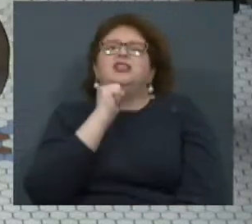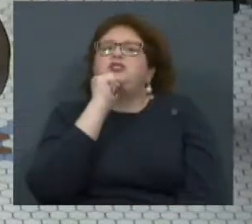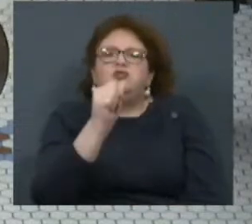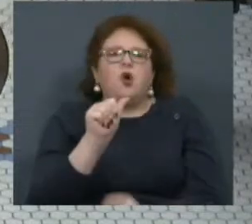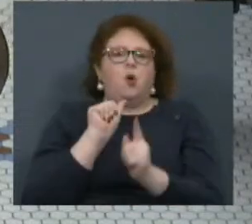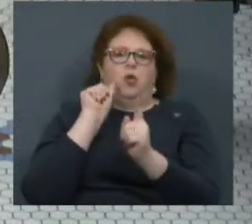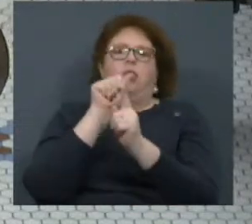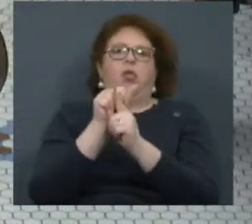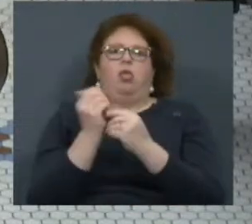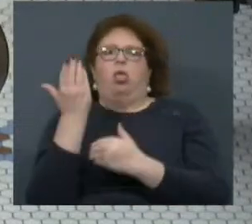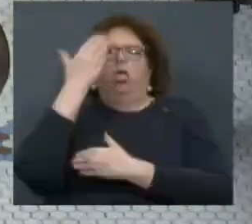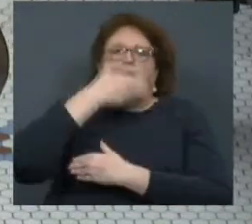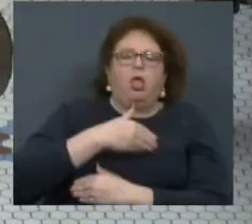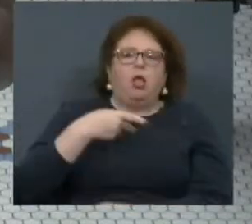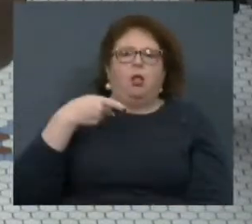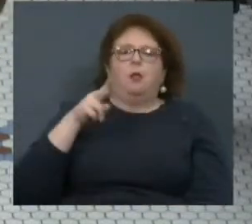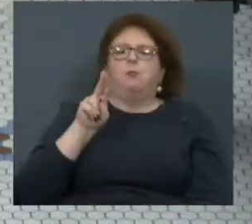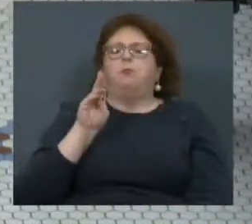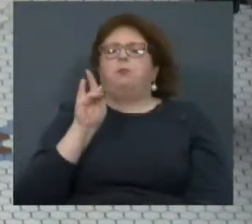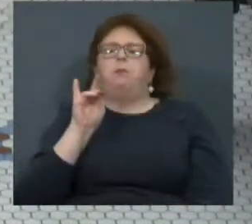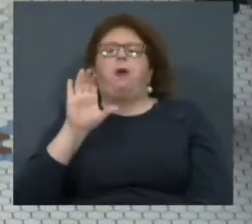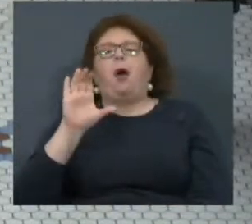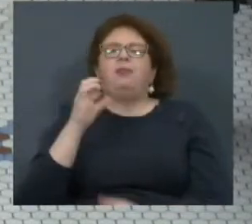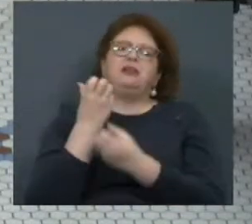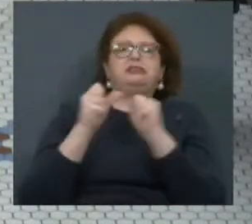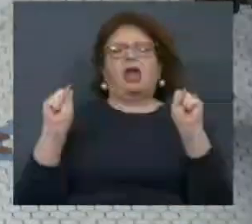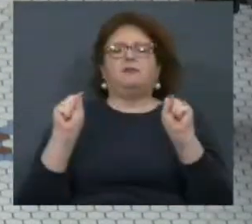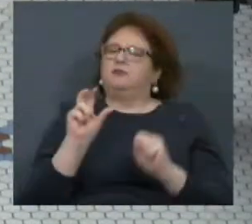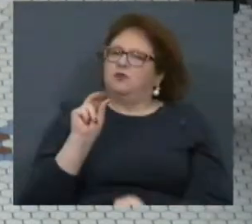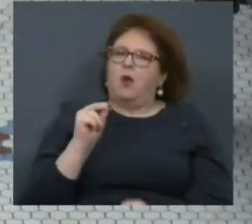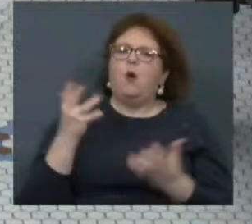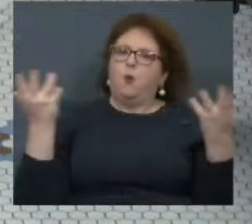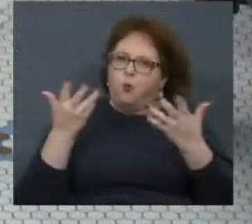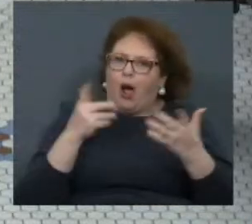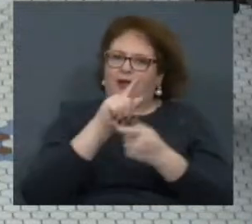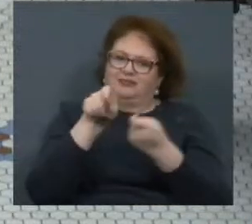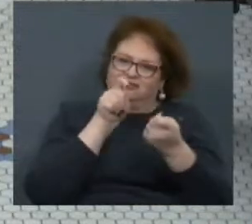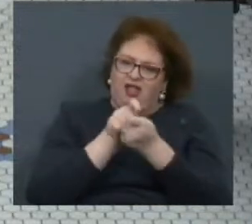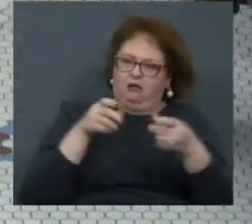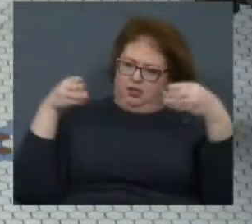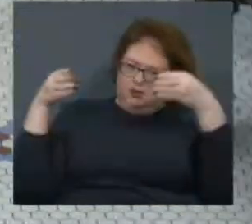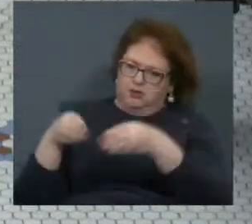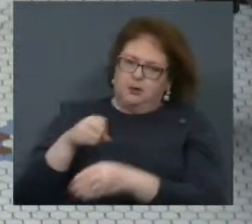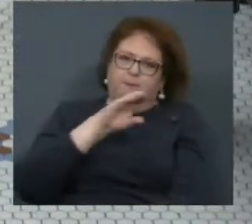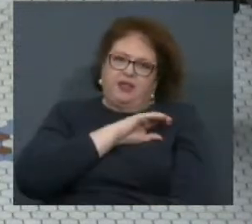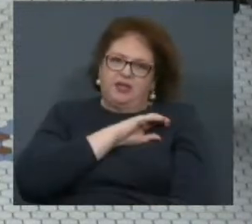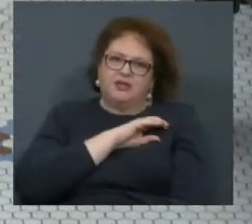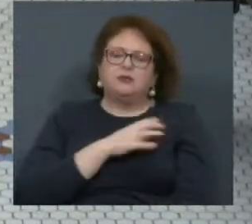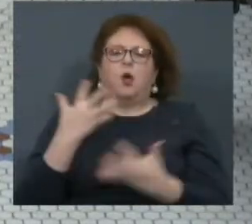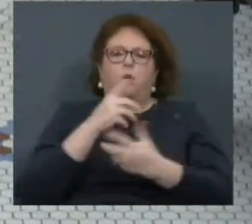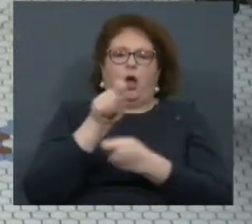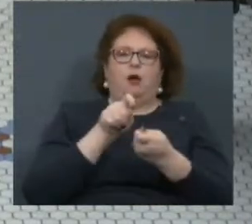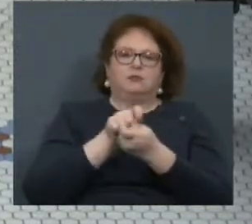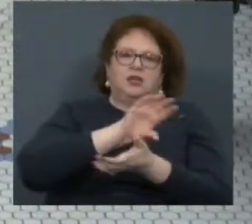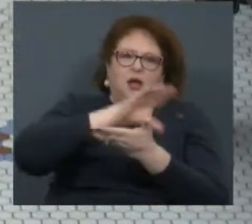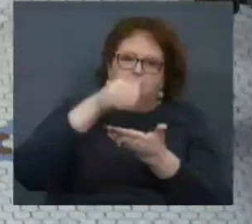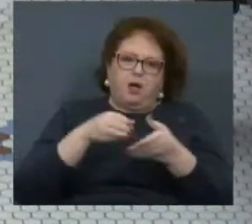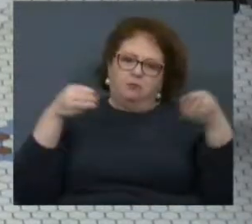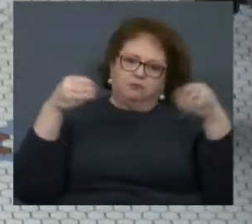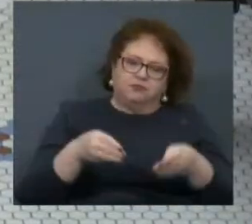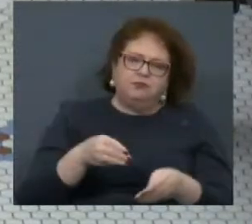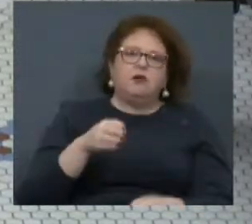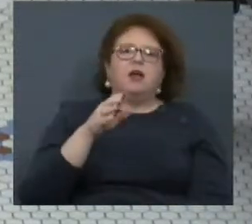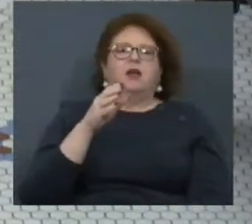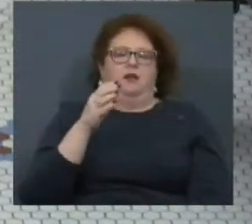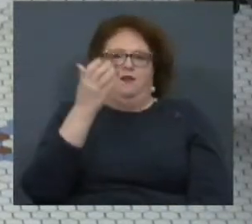say public safety, break it down. Well, this amount of money would go to police, this amount would go to the fire department, because we